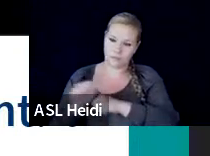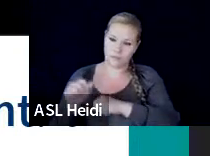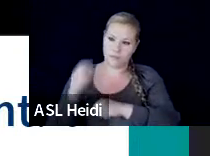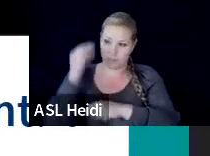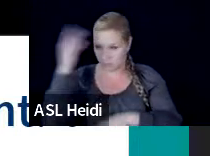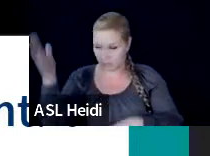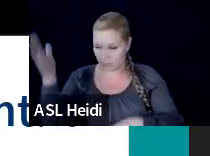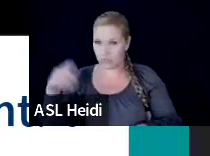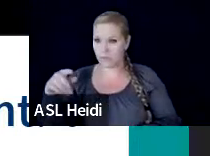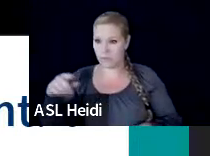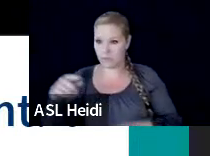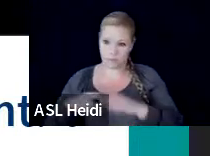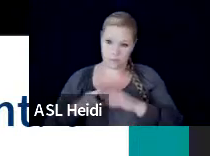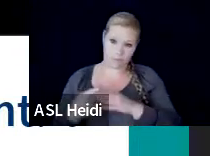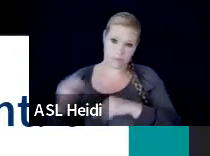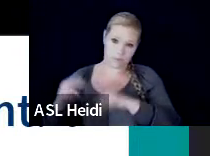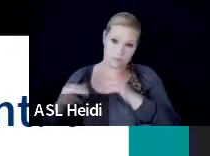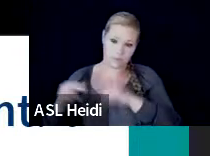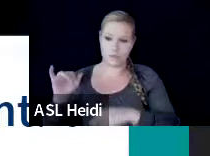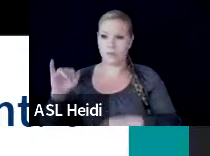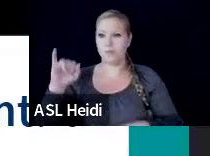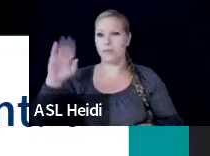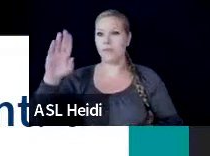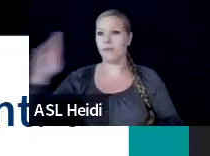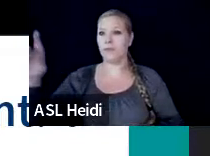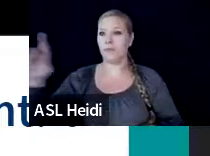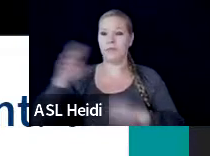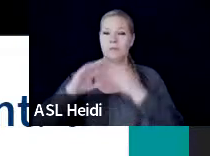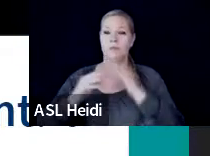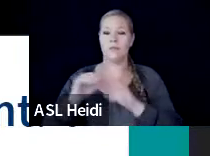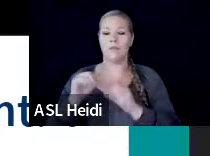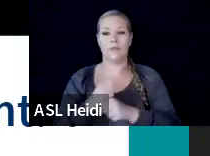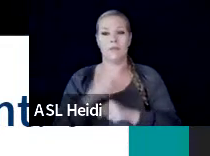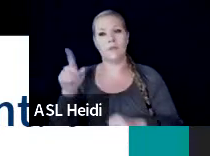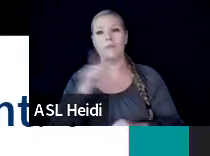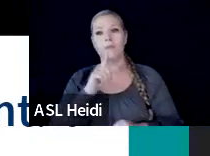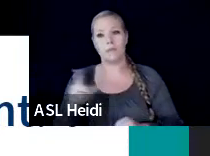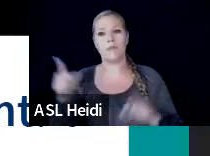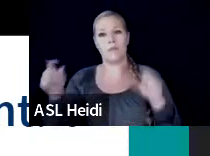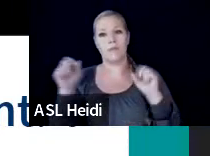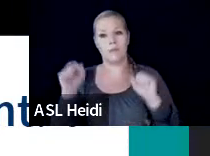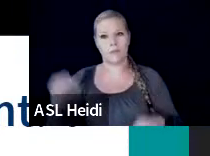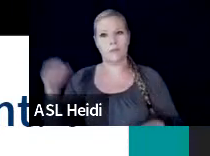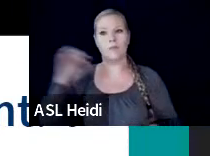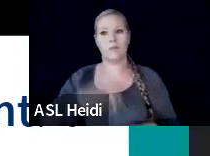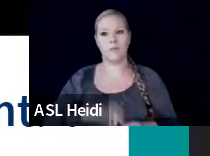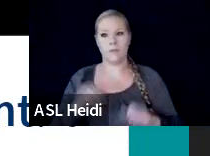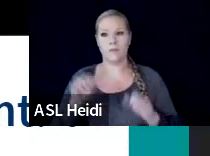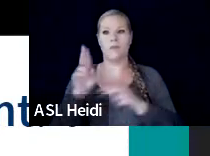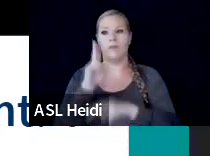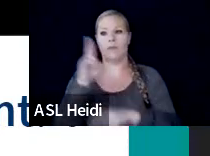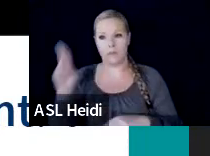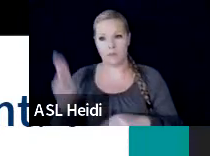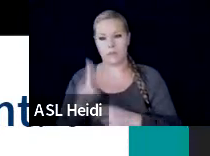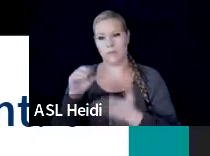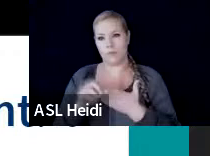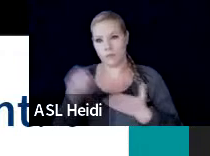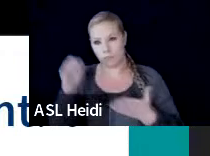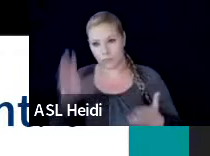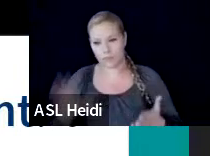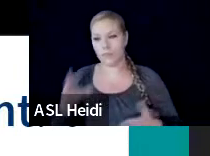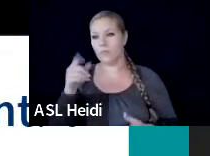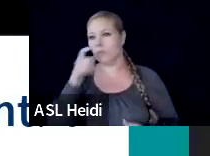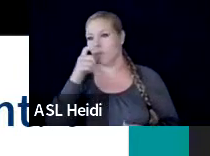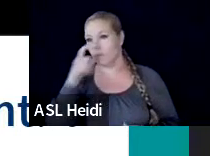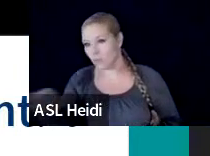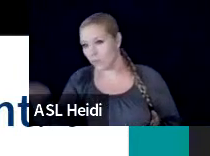for this project. I want the IBR community to be very diligent about how they can benefit this project by utilizing, the future ones,